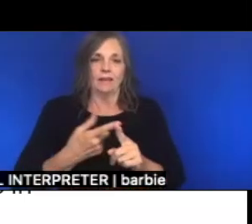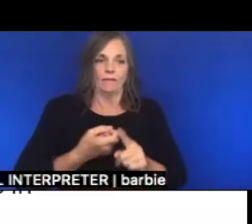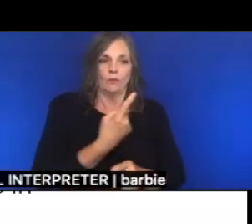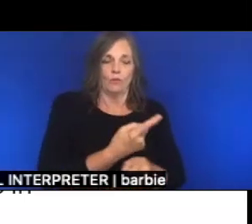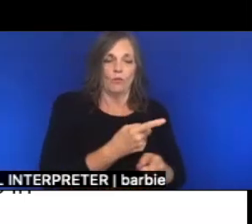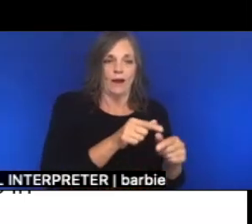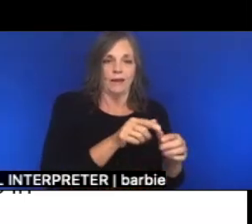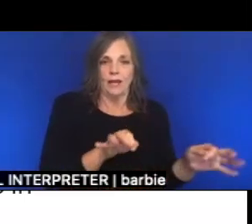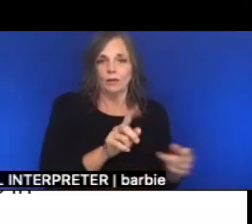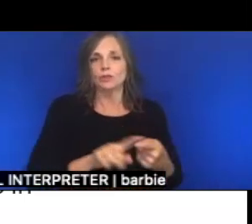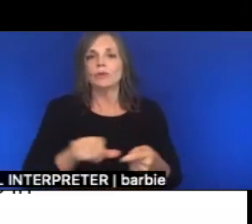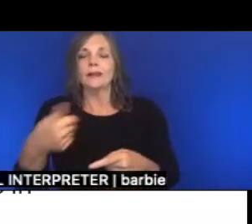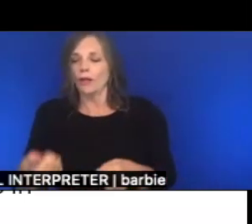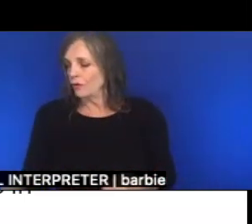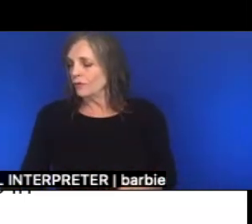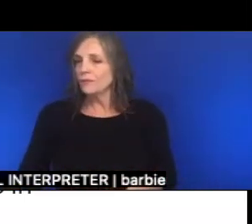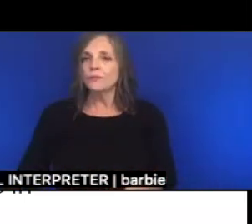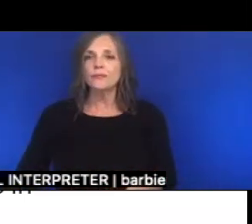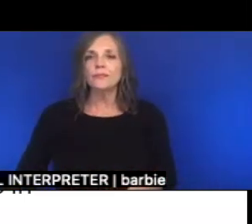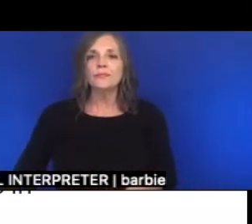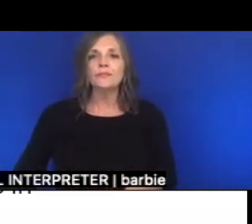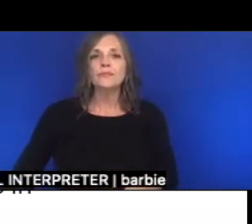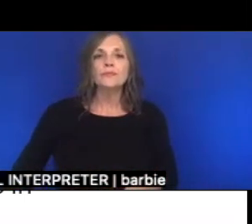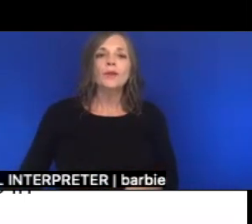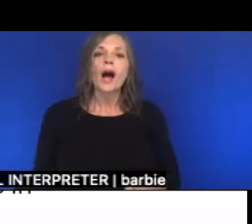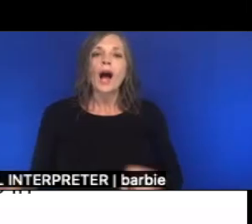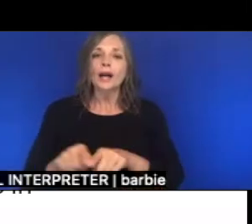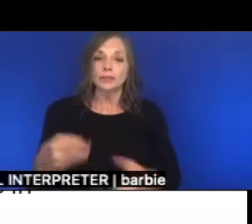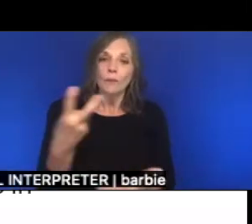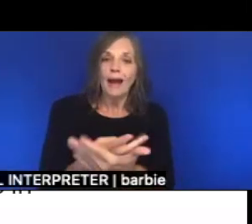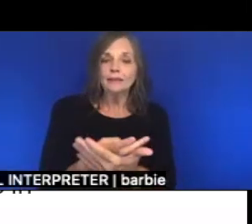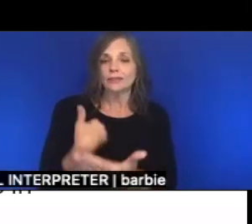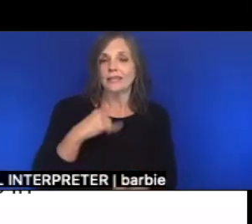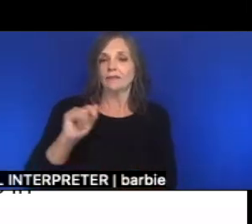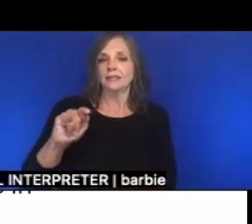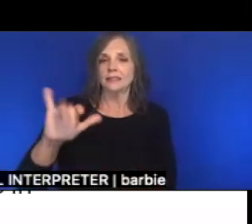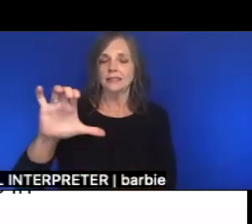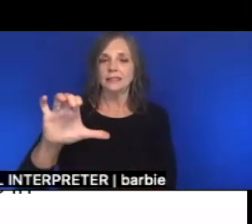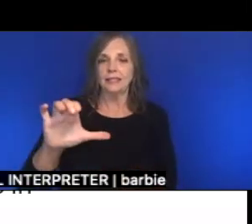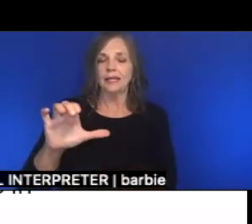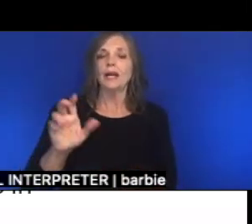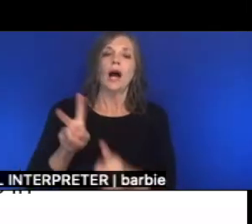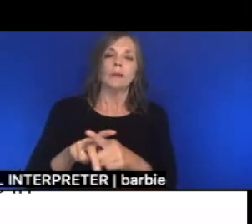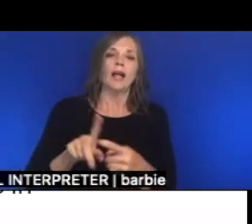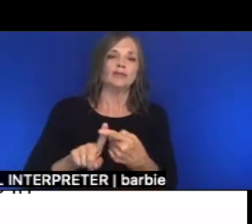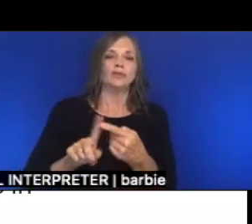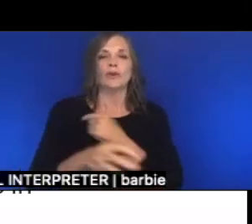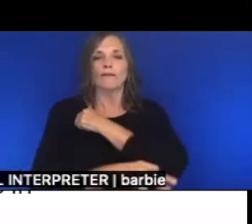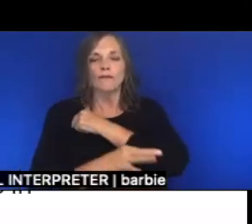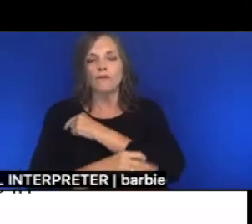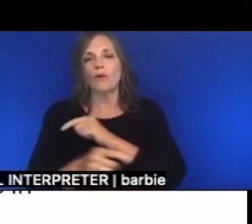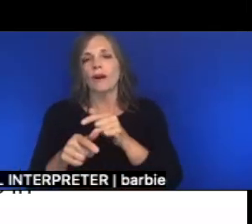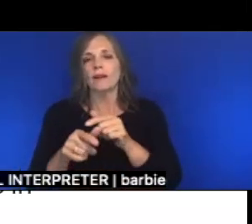other. I also did a master's in ICT applied to foreign languages. Basically, my main